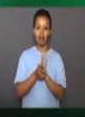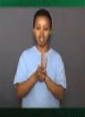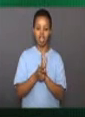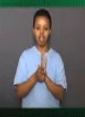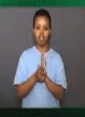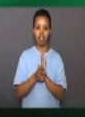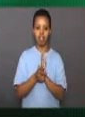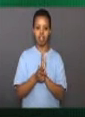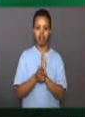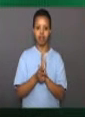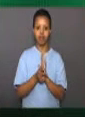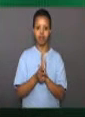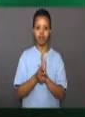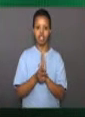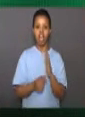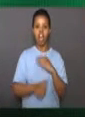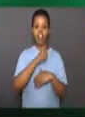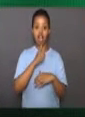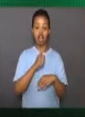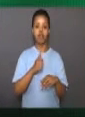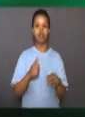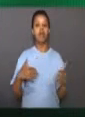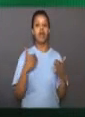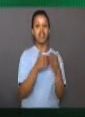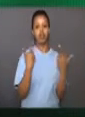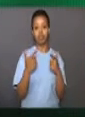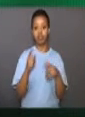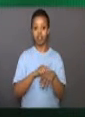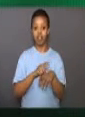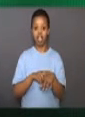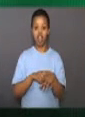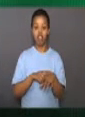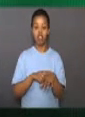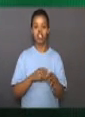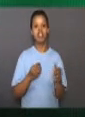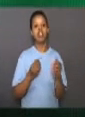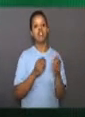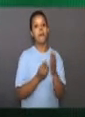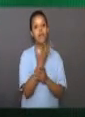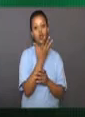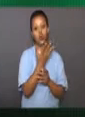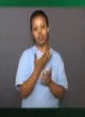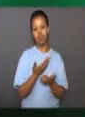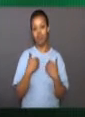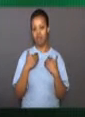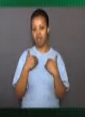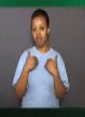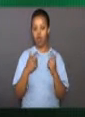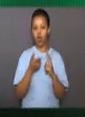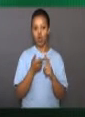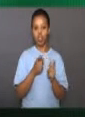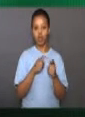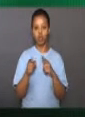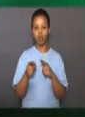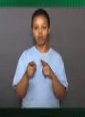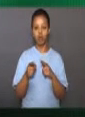Alarm pheromones are secreted by animals when they are being attacked. They produce the